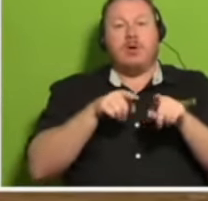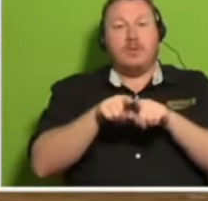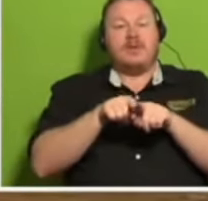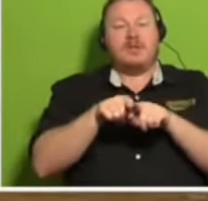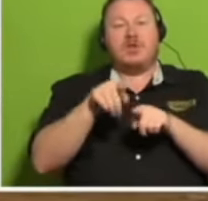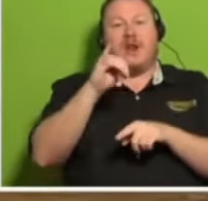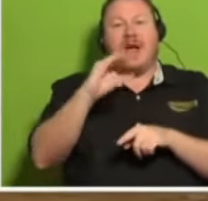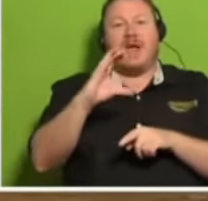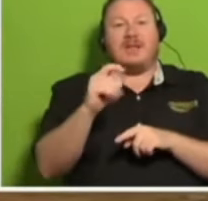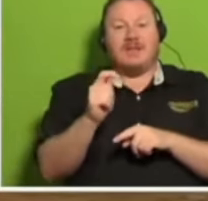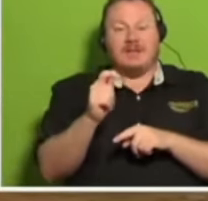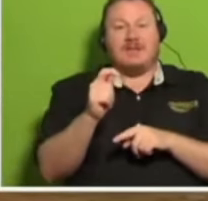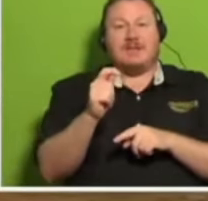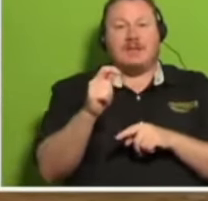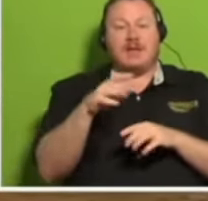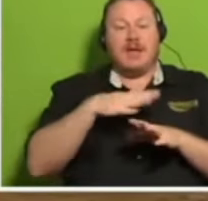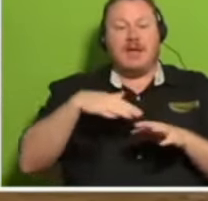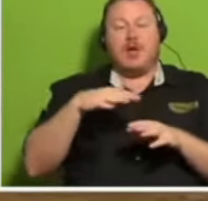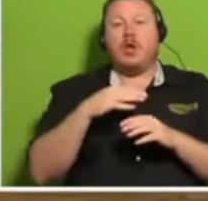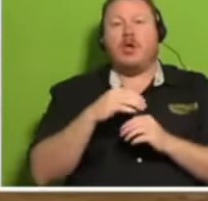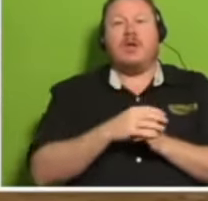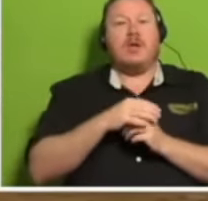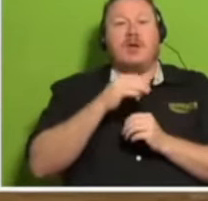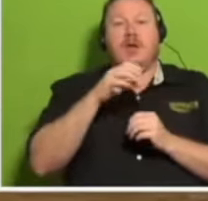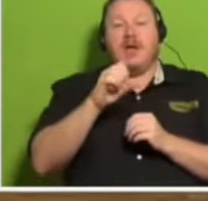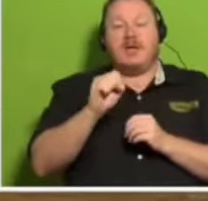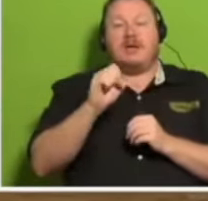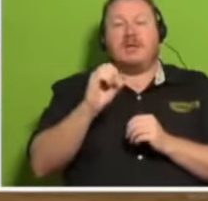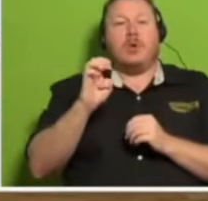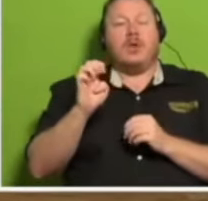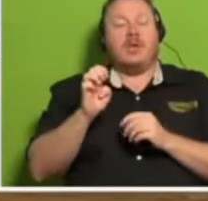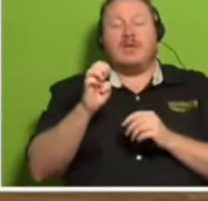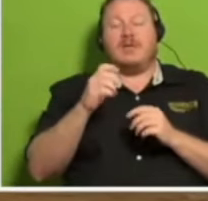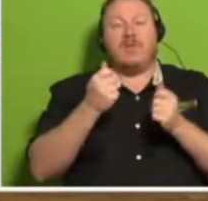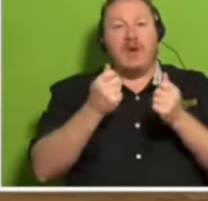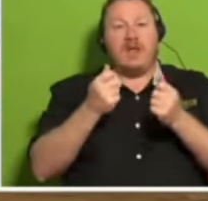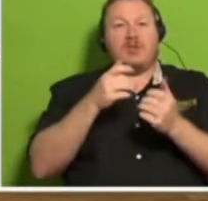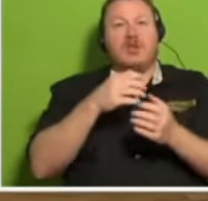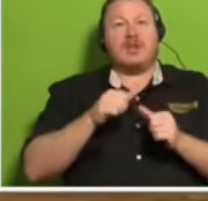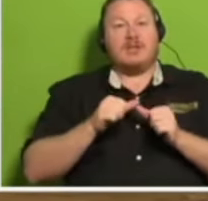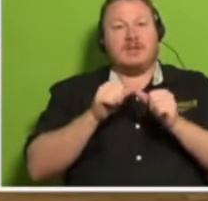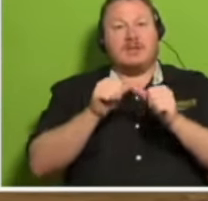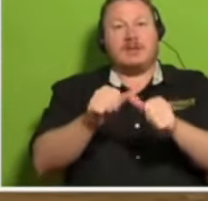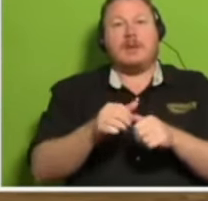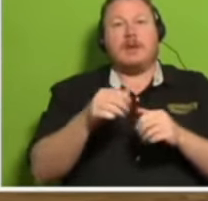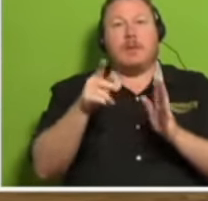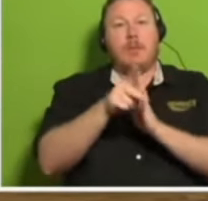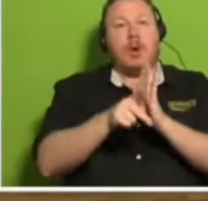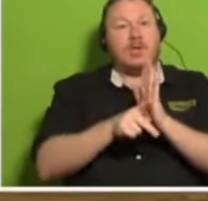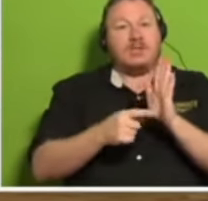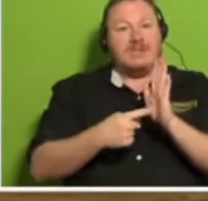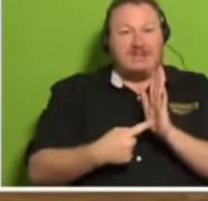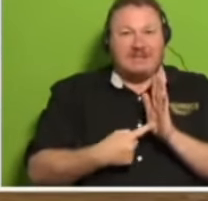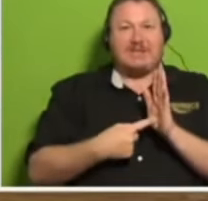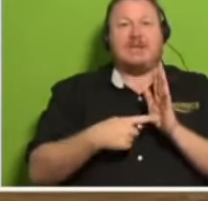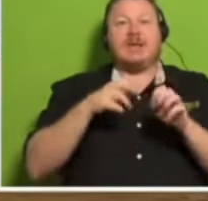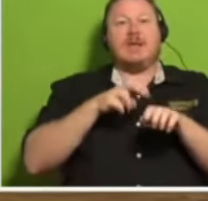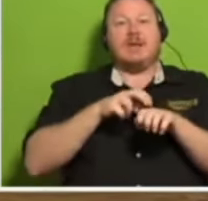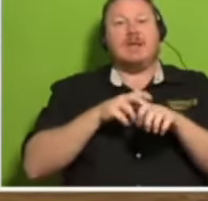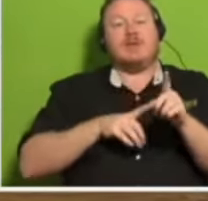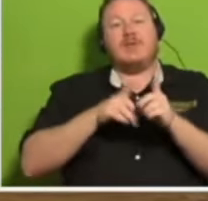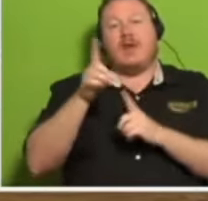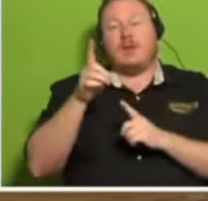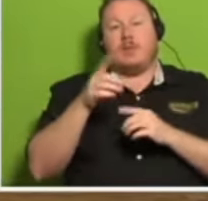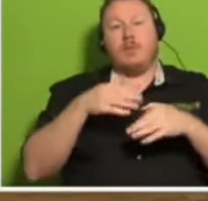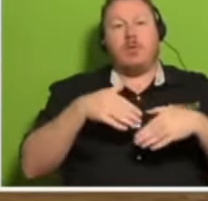sector, and to enable SOEs to become financially sustainable. But policies need to be developed in a way that keeps